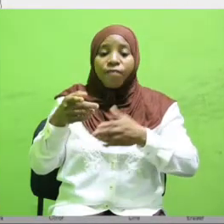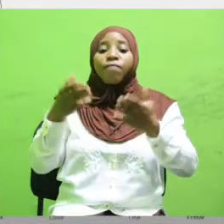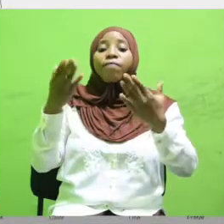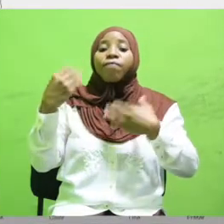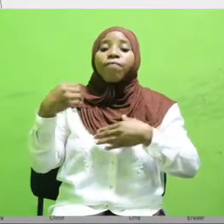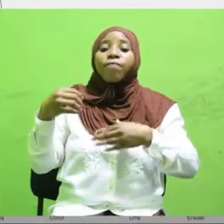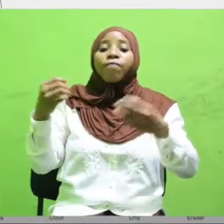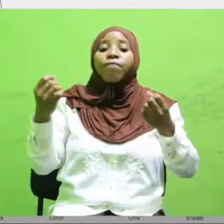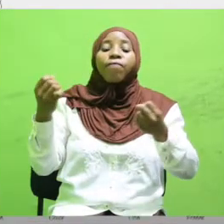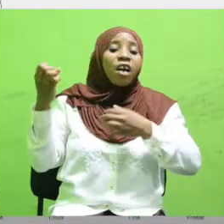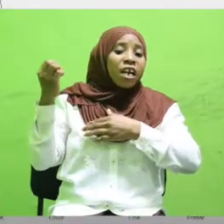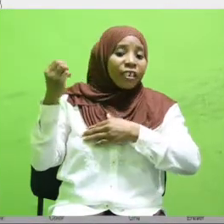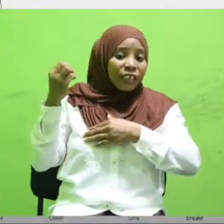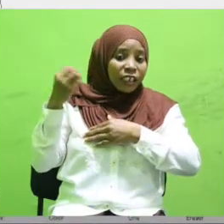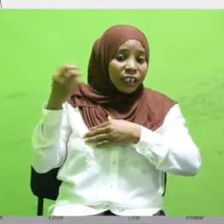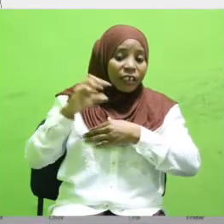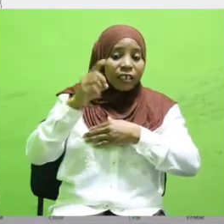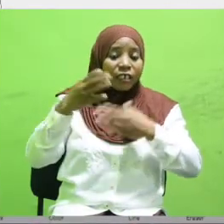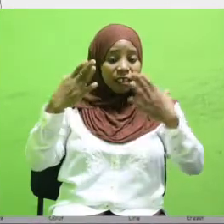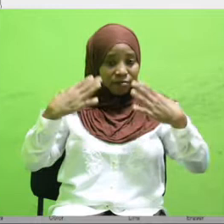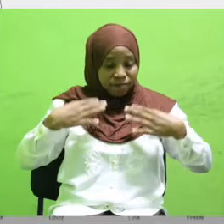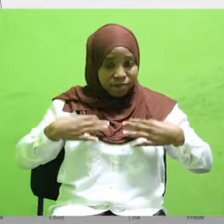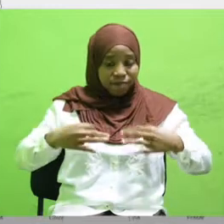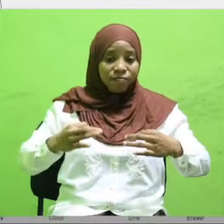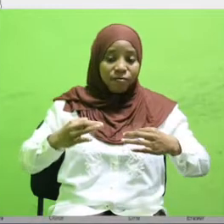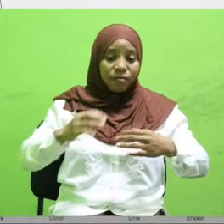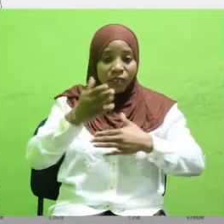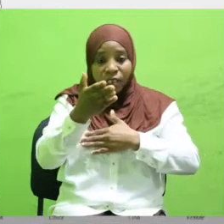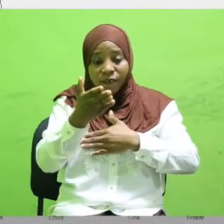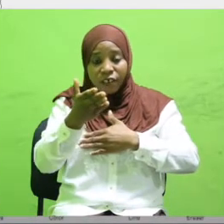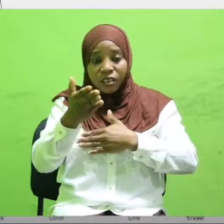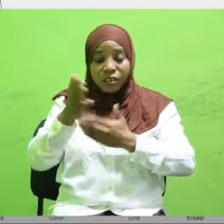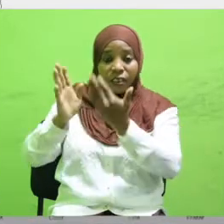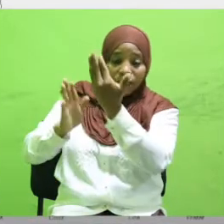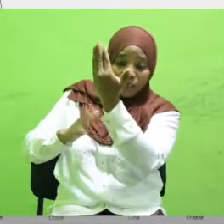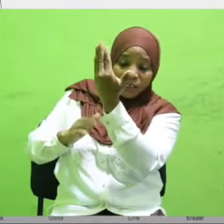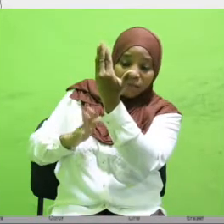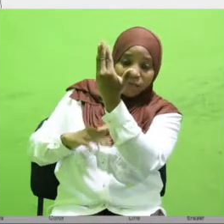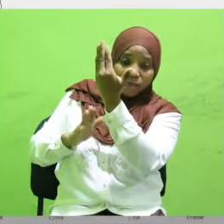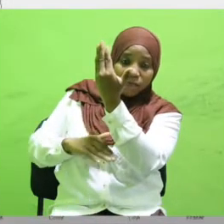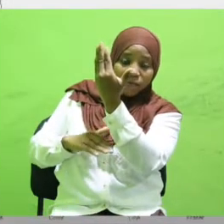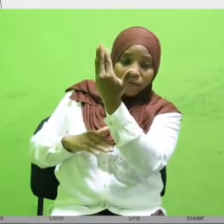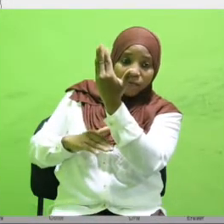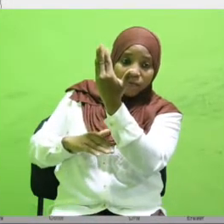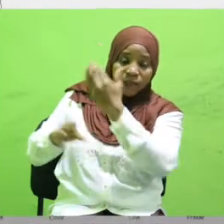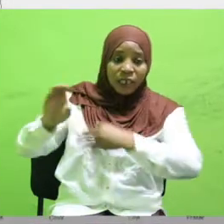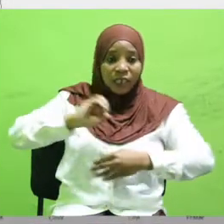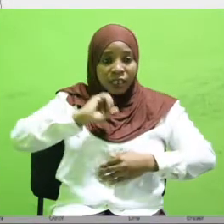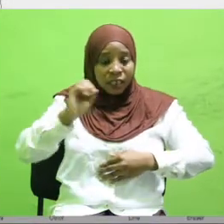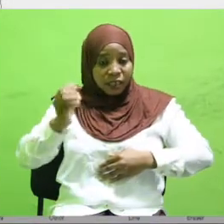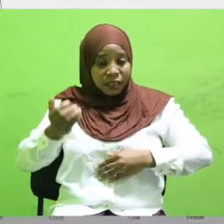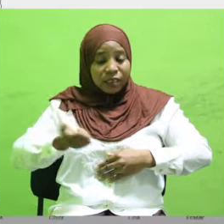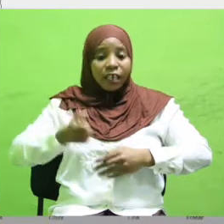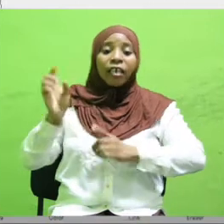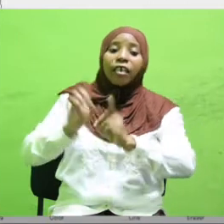humans. So fungi, even though they are very beneficial, but they can also cause